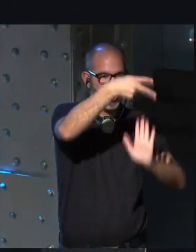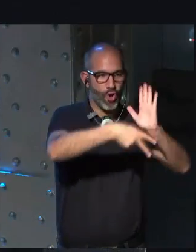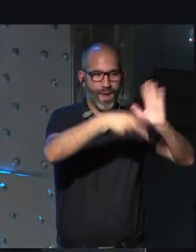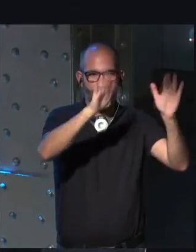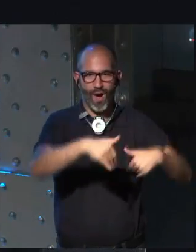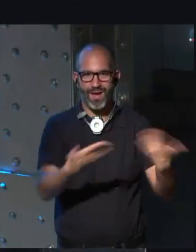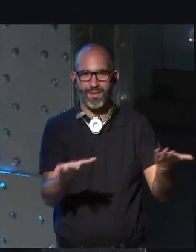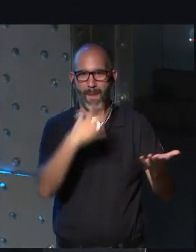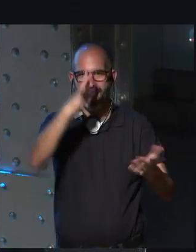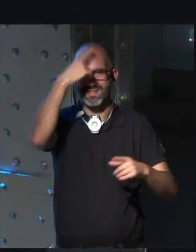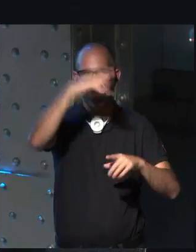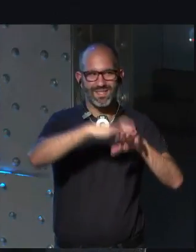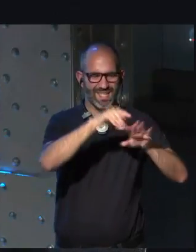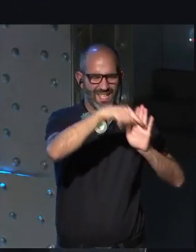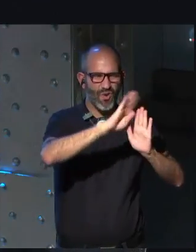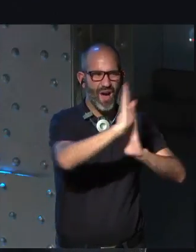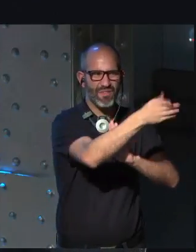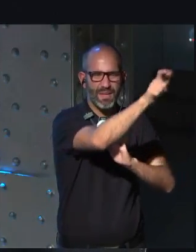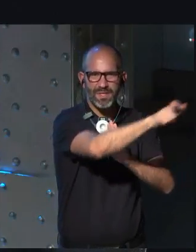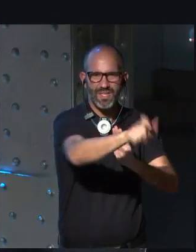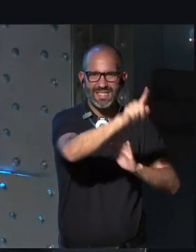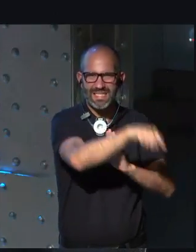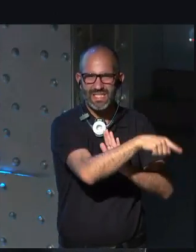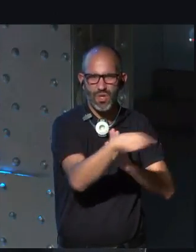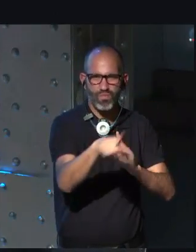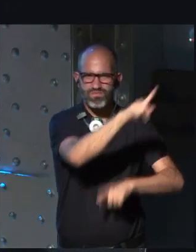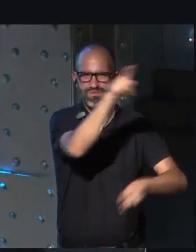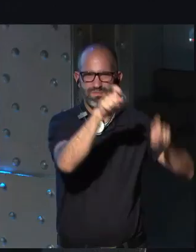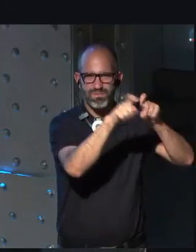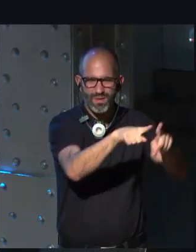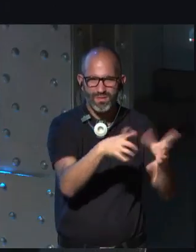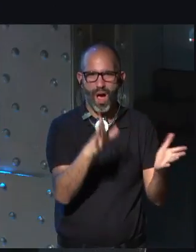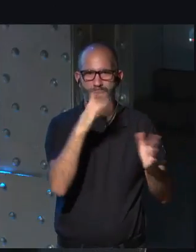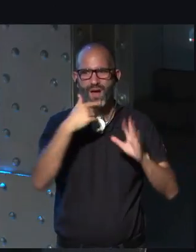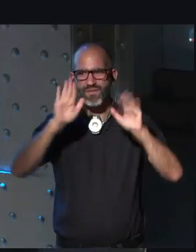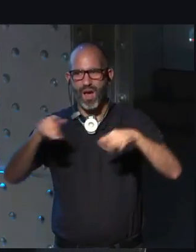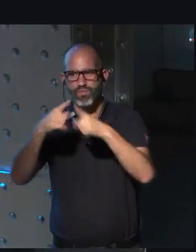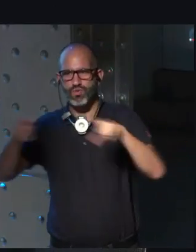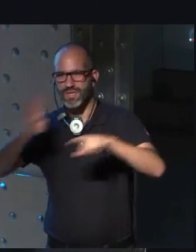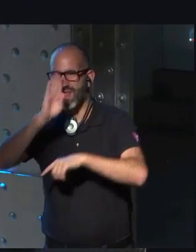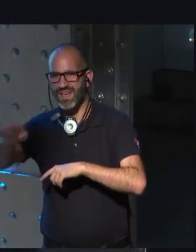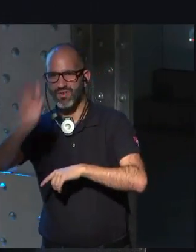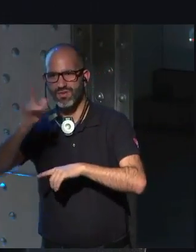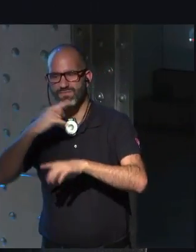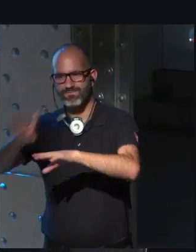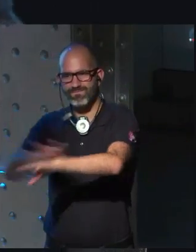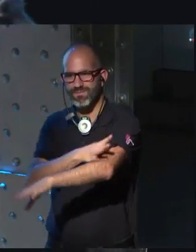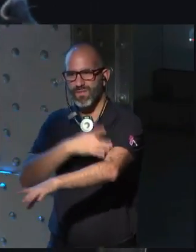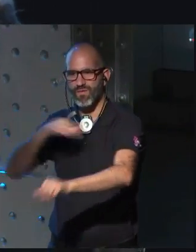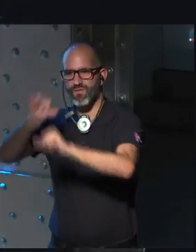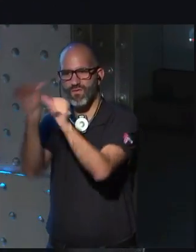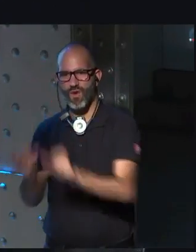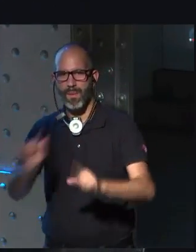where there's no fixed rules. There's no fixed rules on how it affects people, on how emotionally it impacts people, what makes you